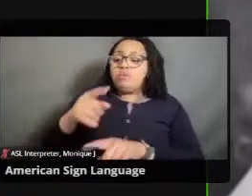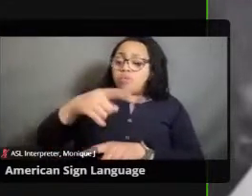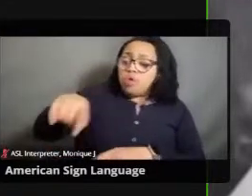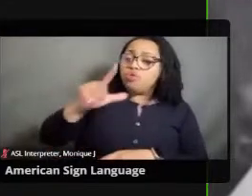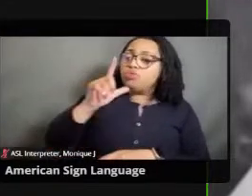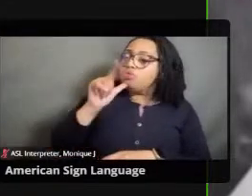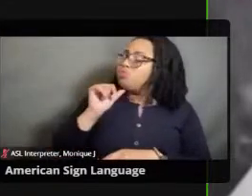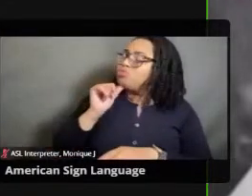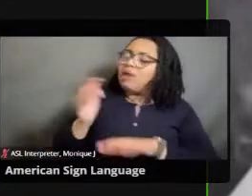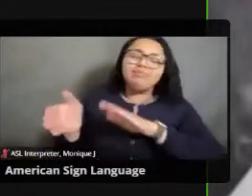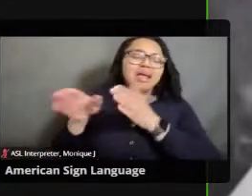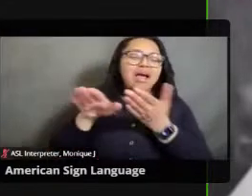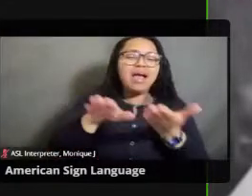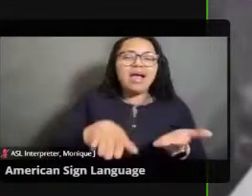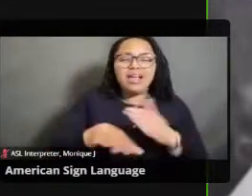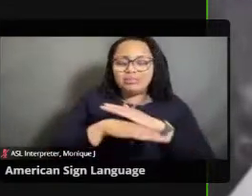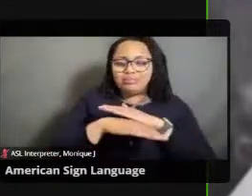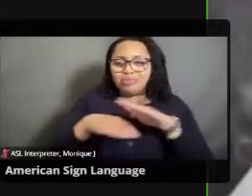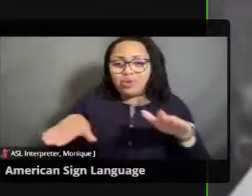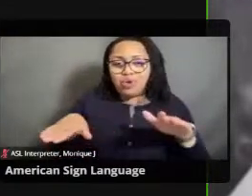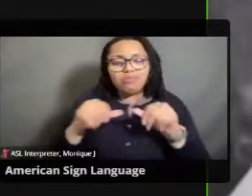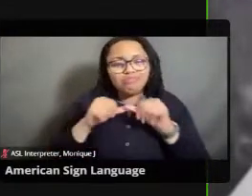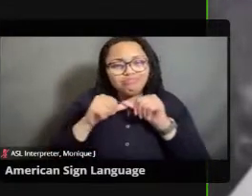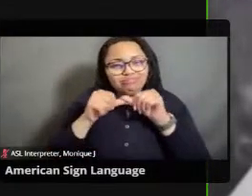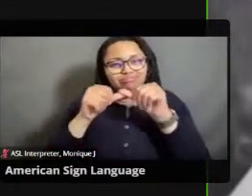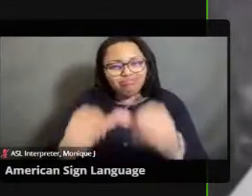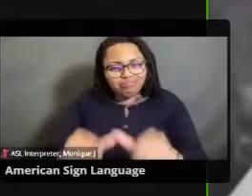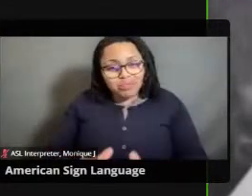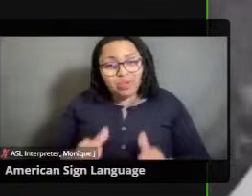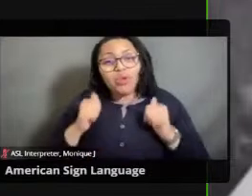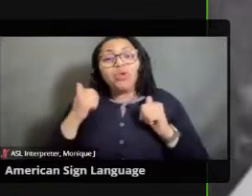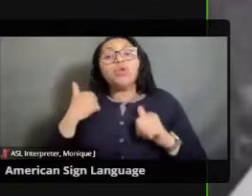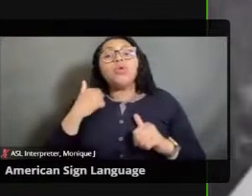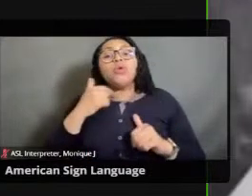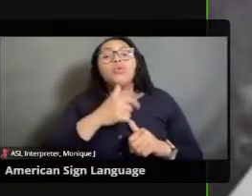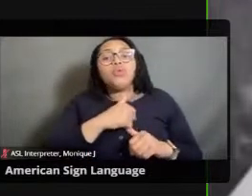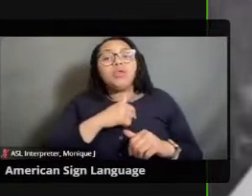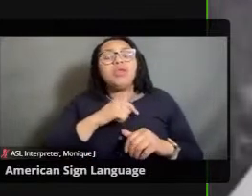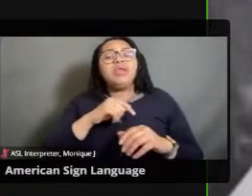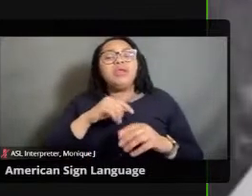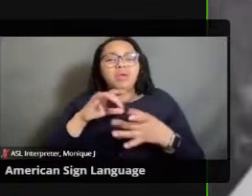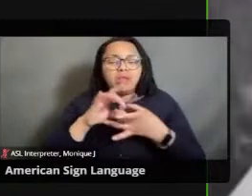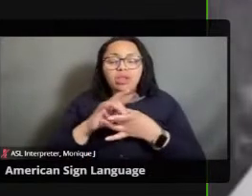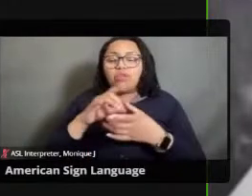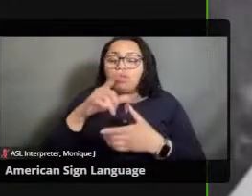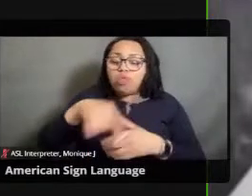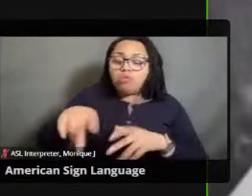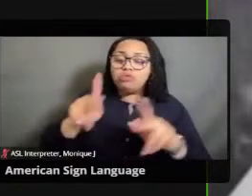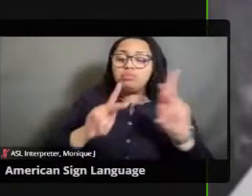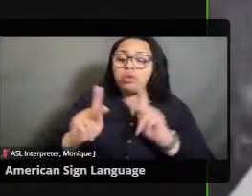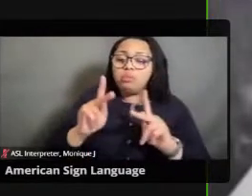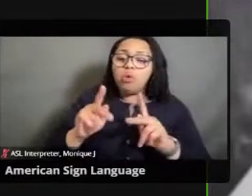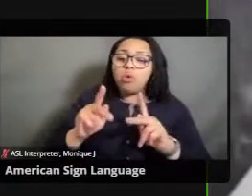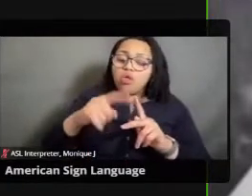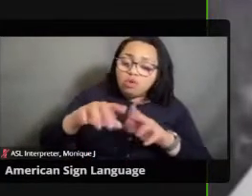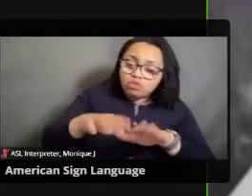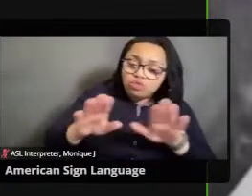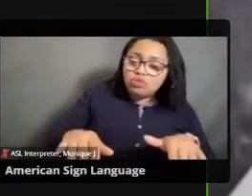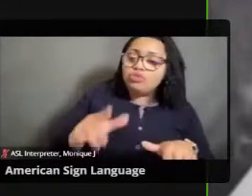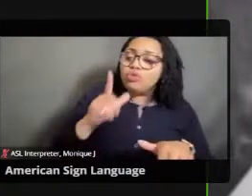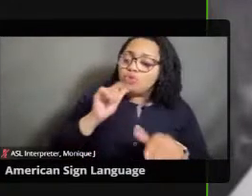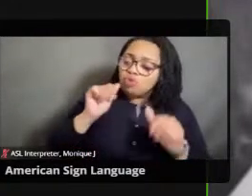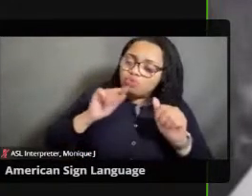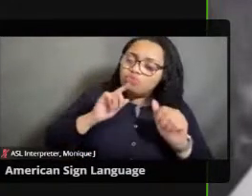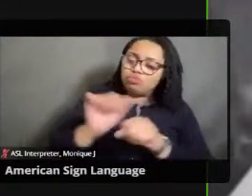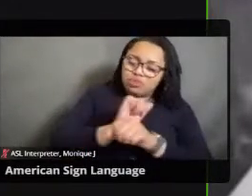not die. And we are the children of the people who could fly.